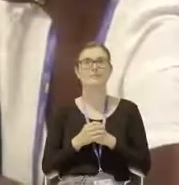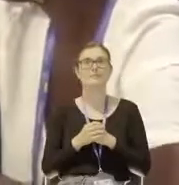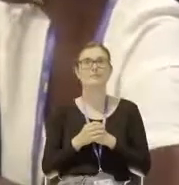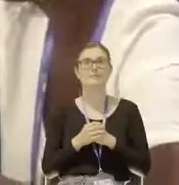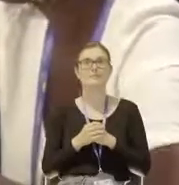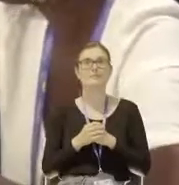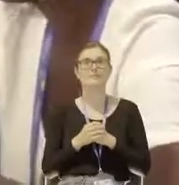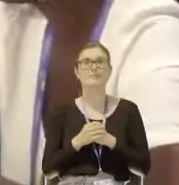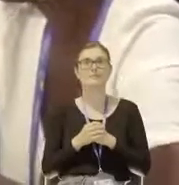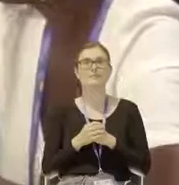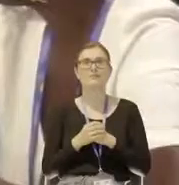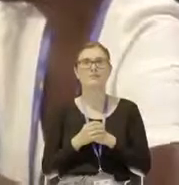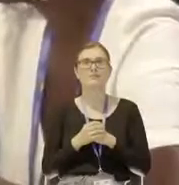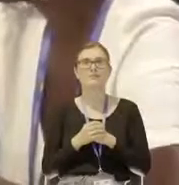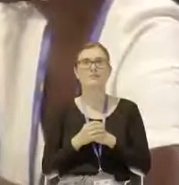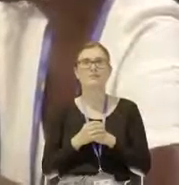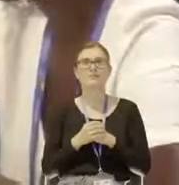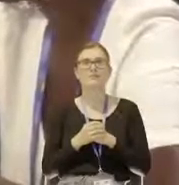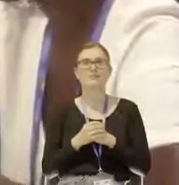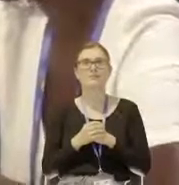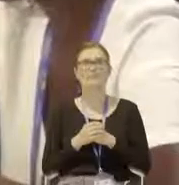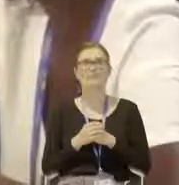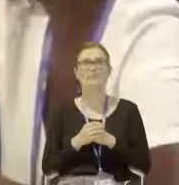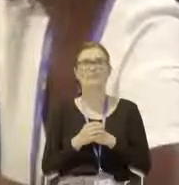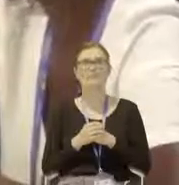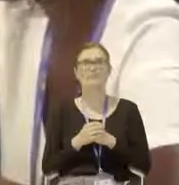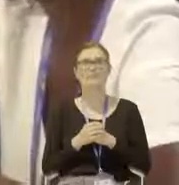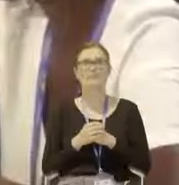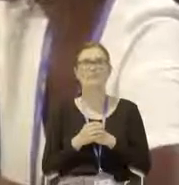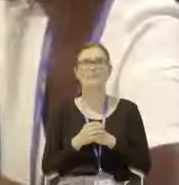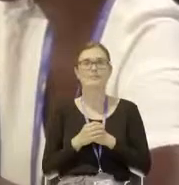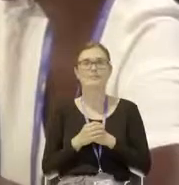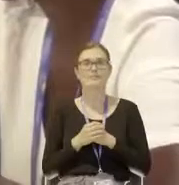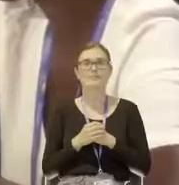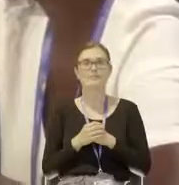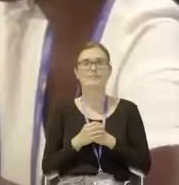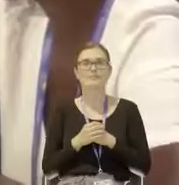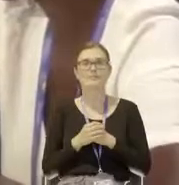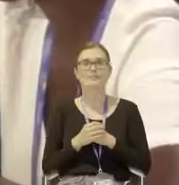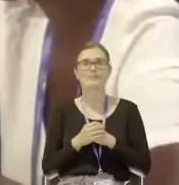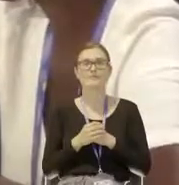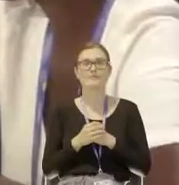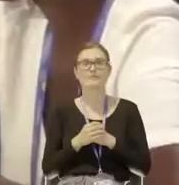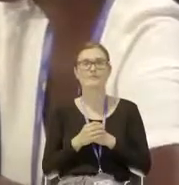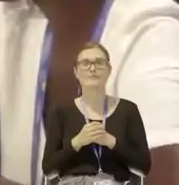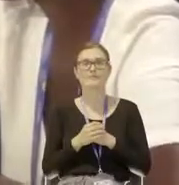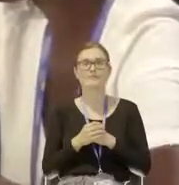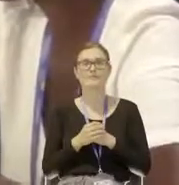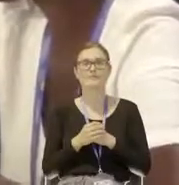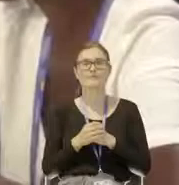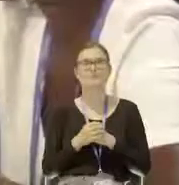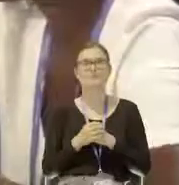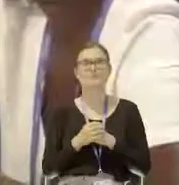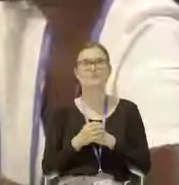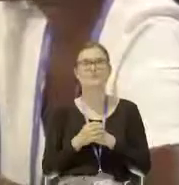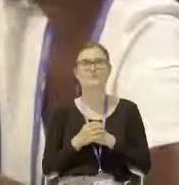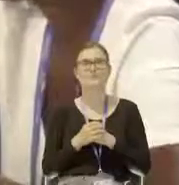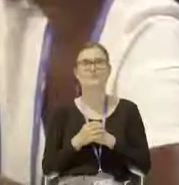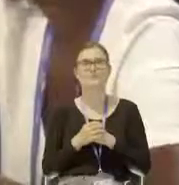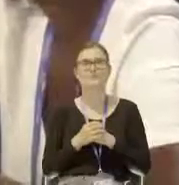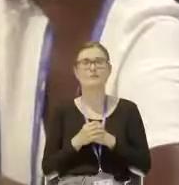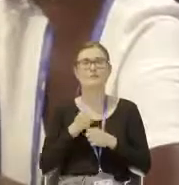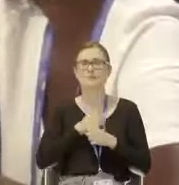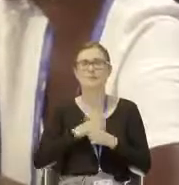when they are in vehicles, take care of young people in vehicles at a